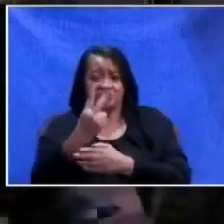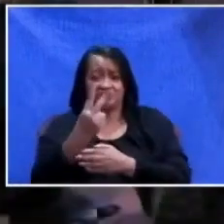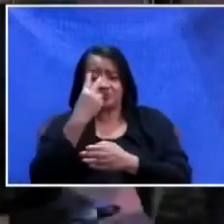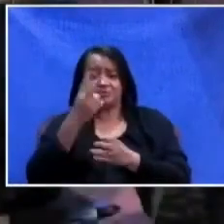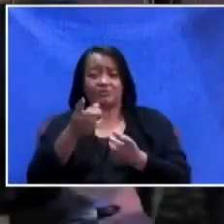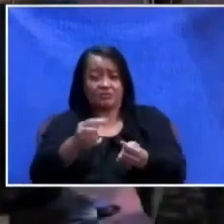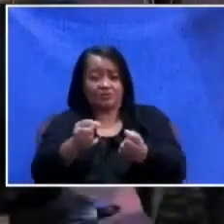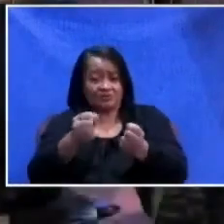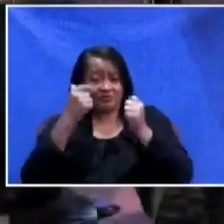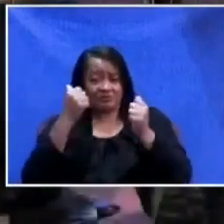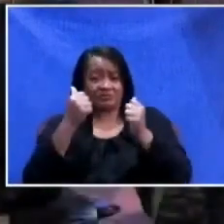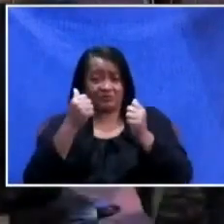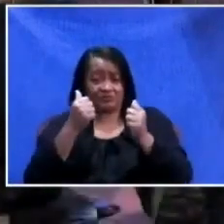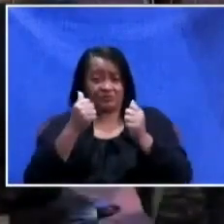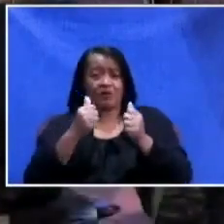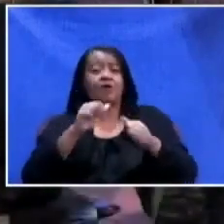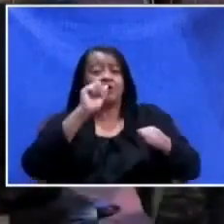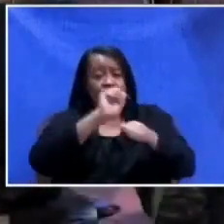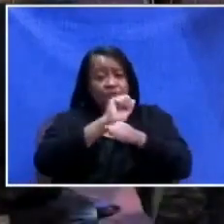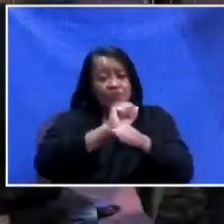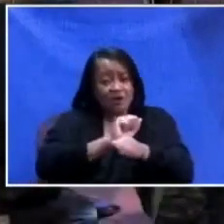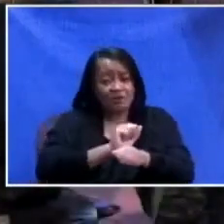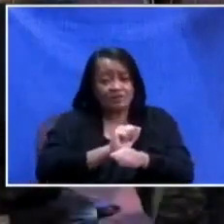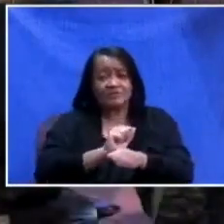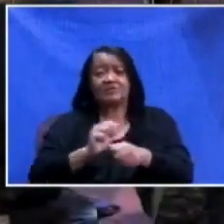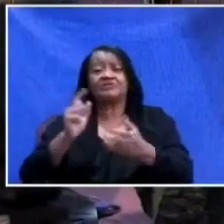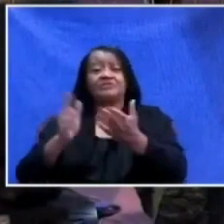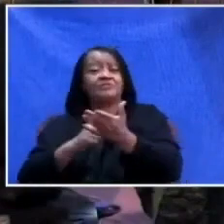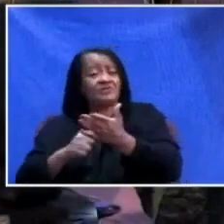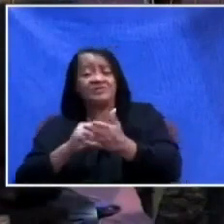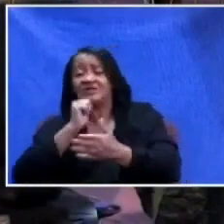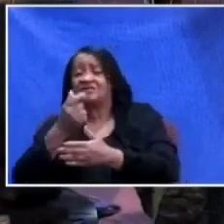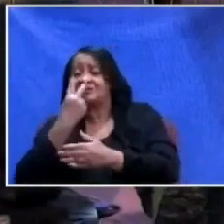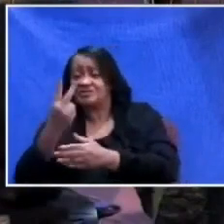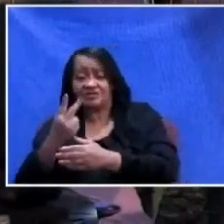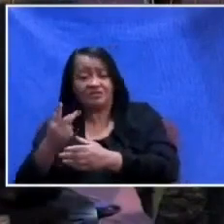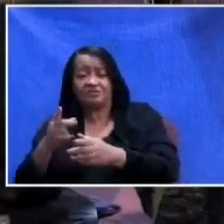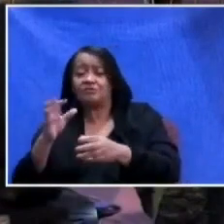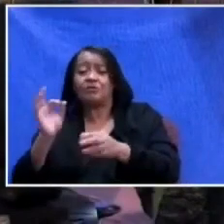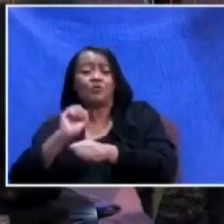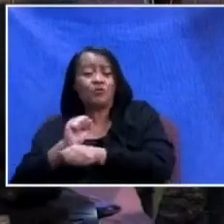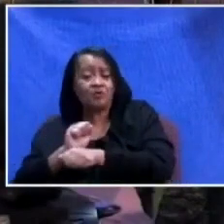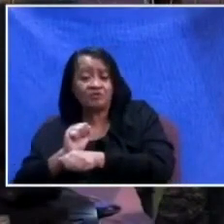immediate fruits, sometimes you don't.